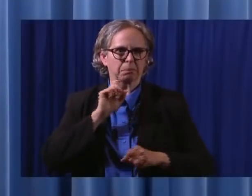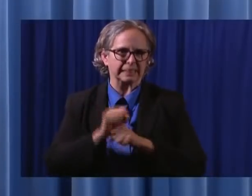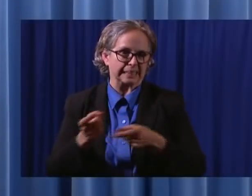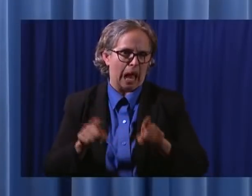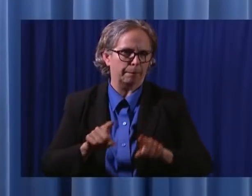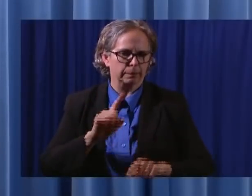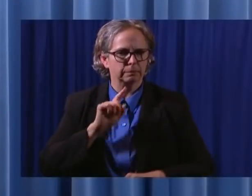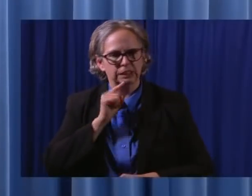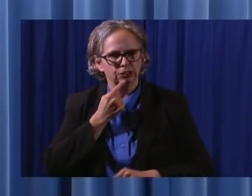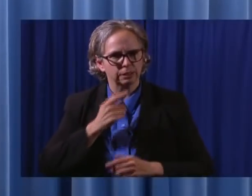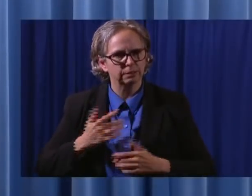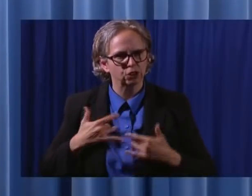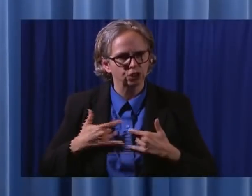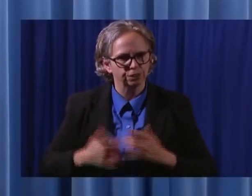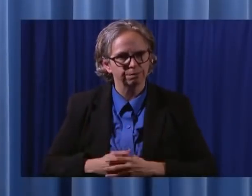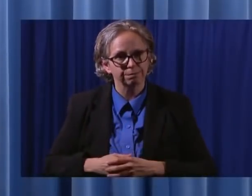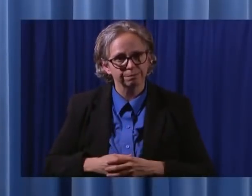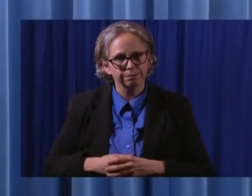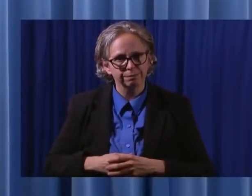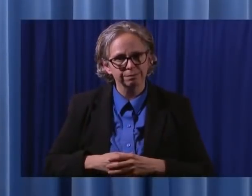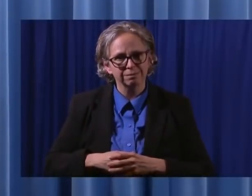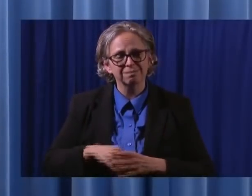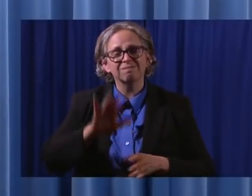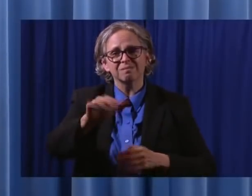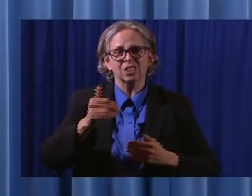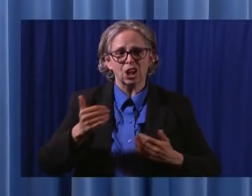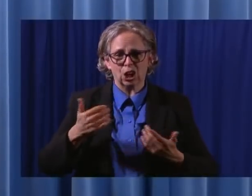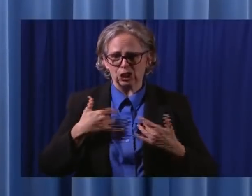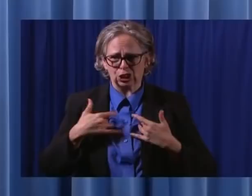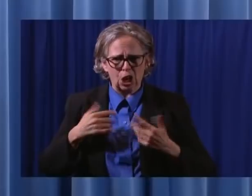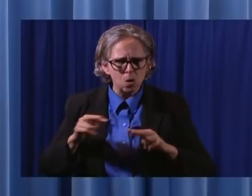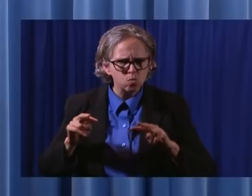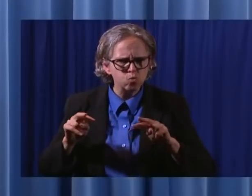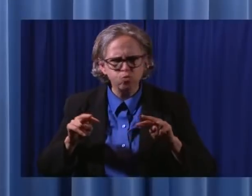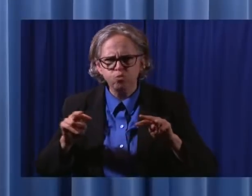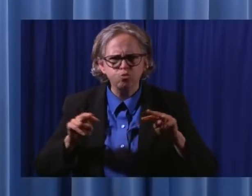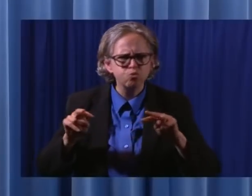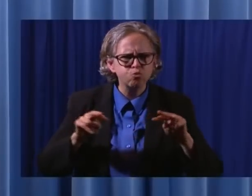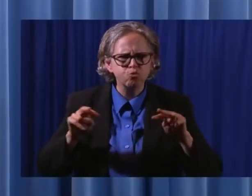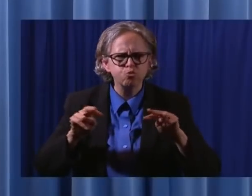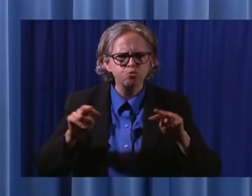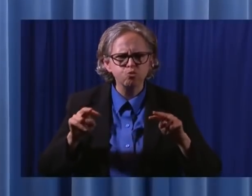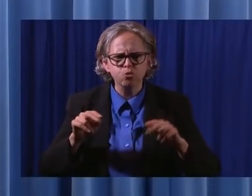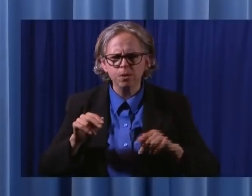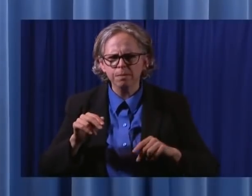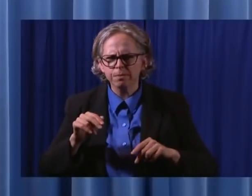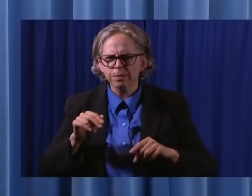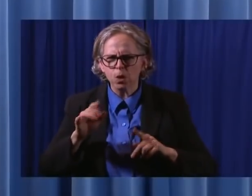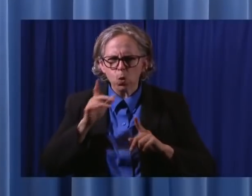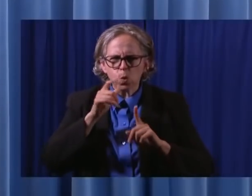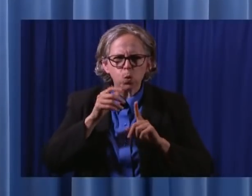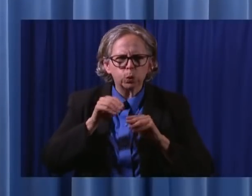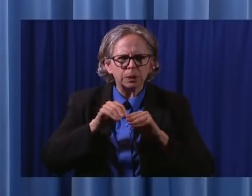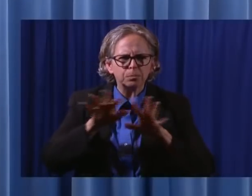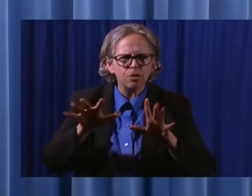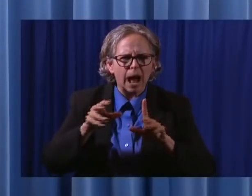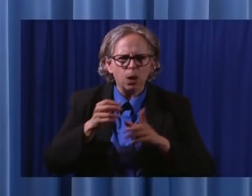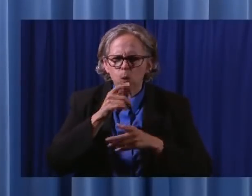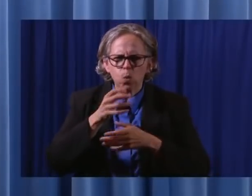The concern about, why there is the spread, what's causing the spread,